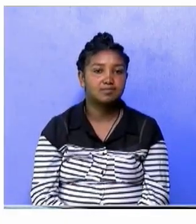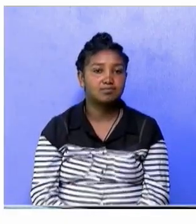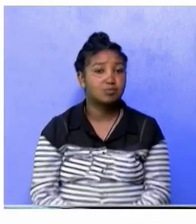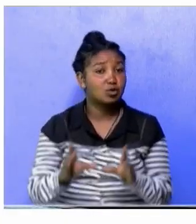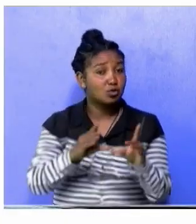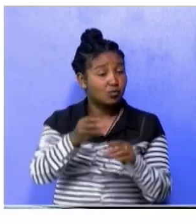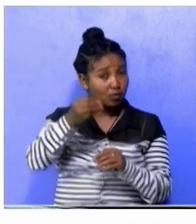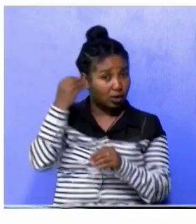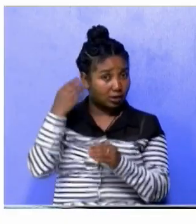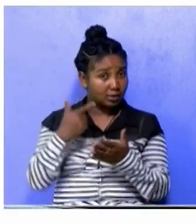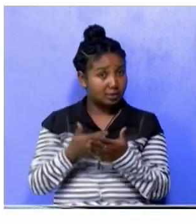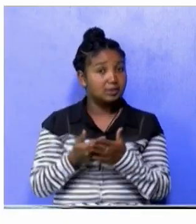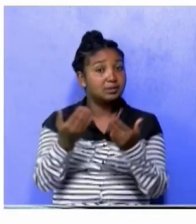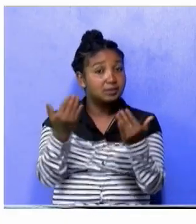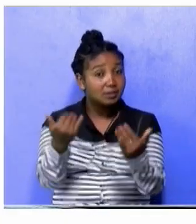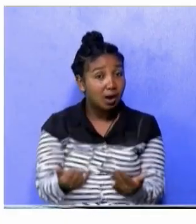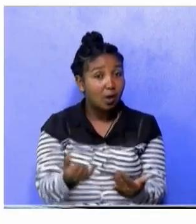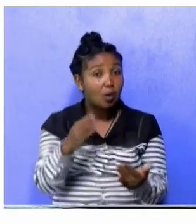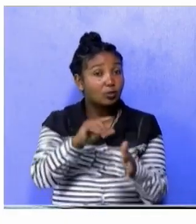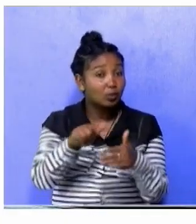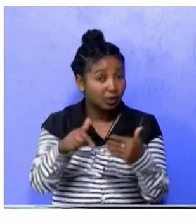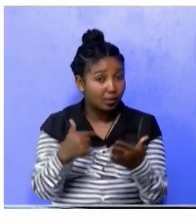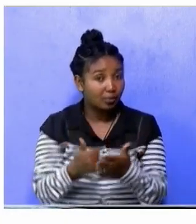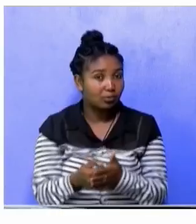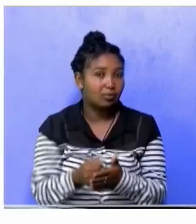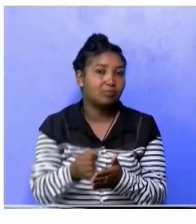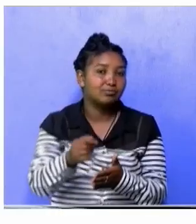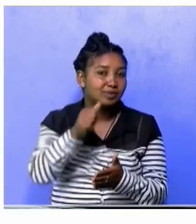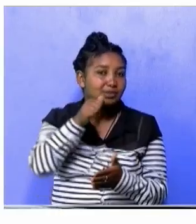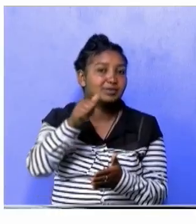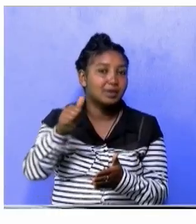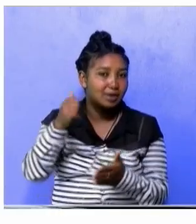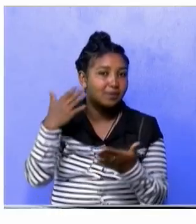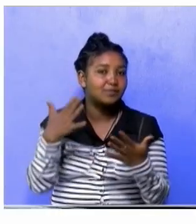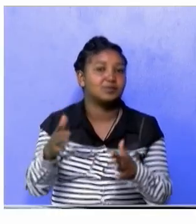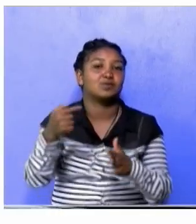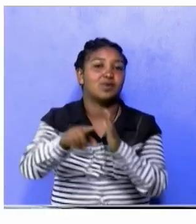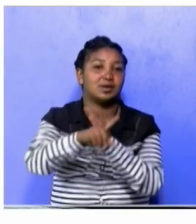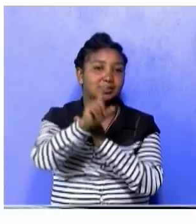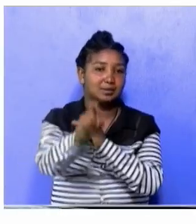Don't forget not, still now we are talking about what you did yesterday.